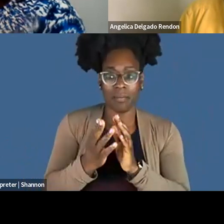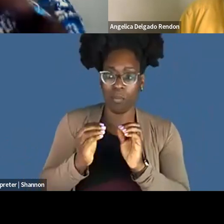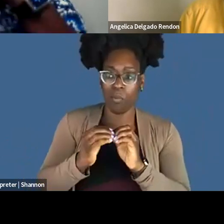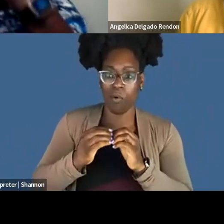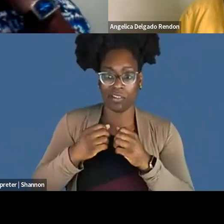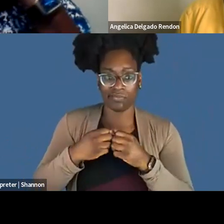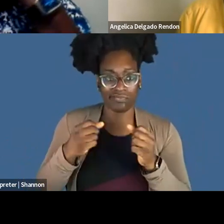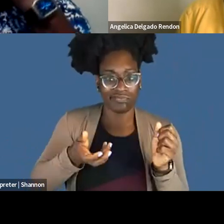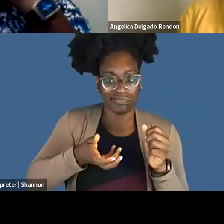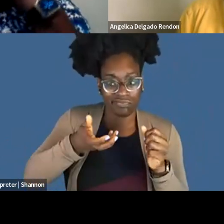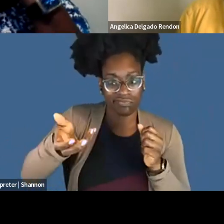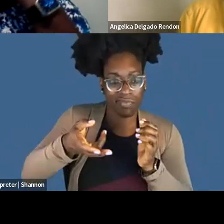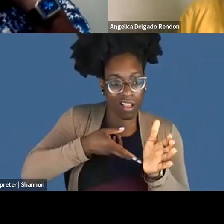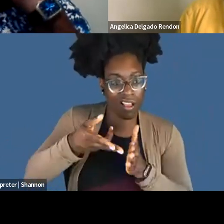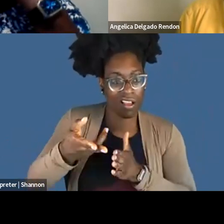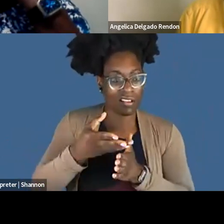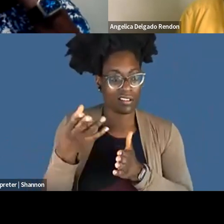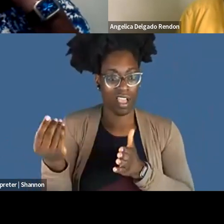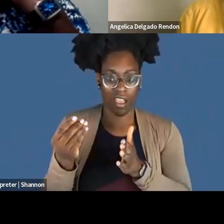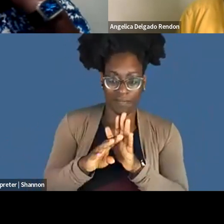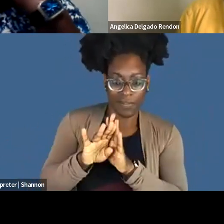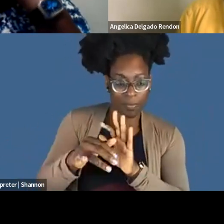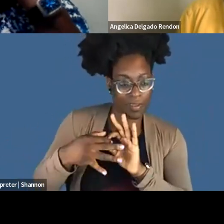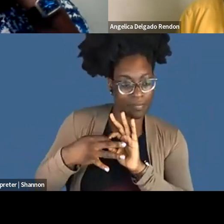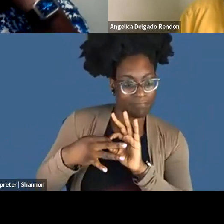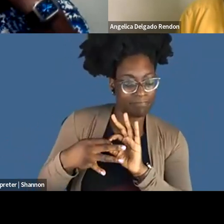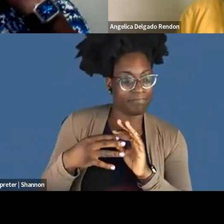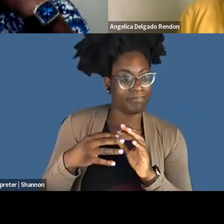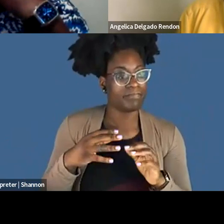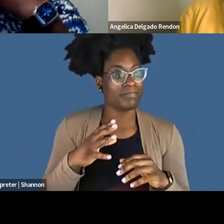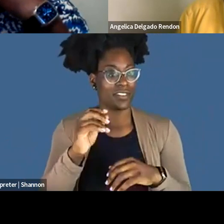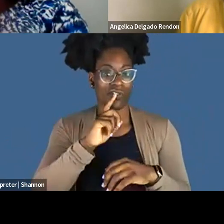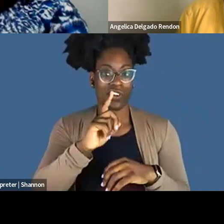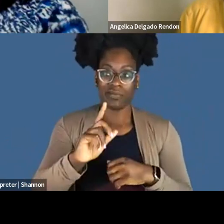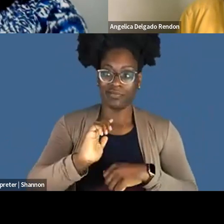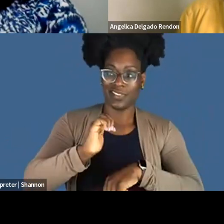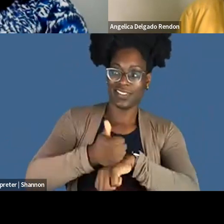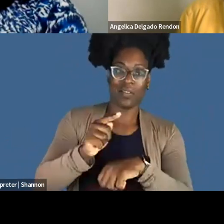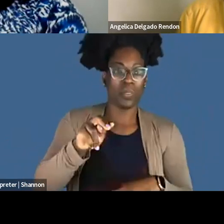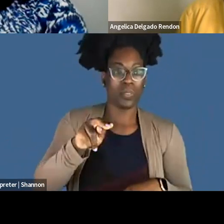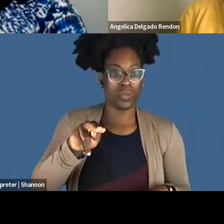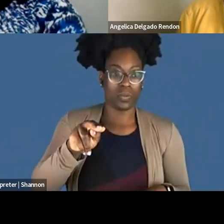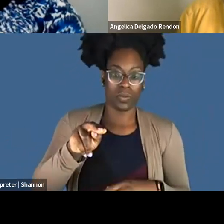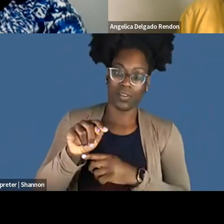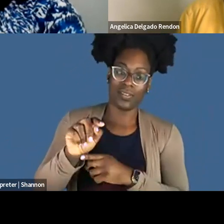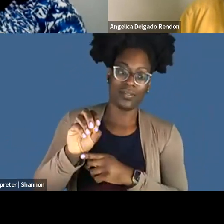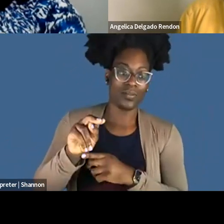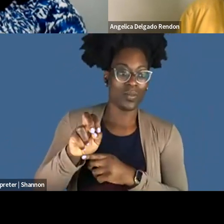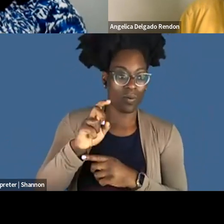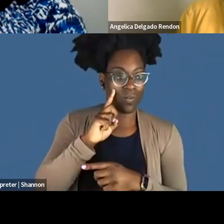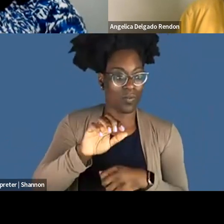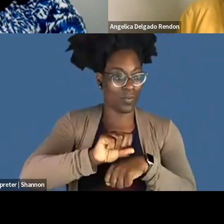it really sets a tone for the work that you're doing. And again, back to the question, health equity is